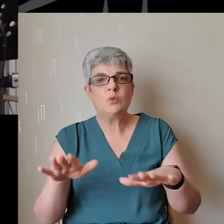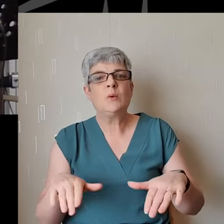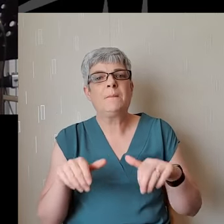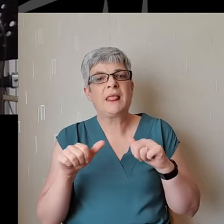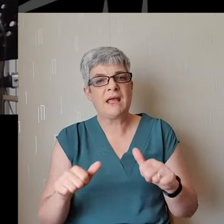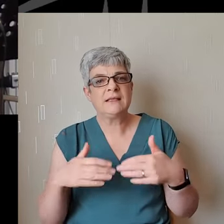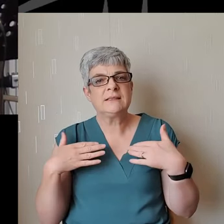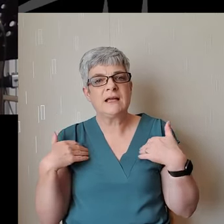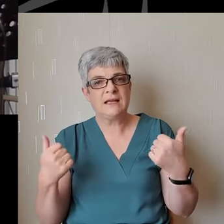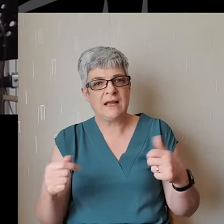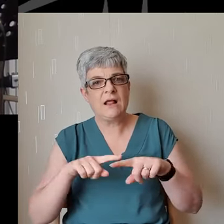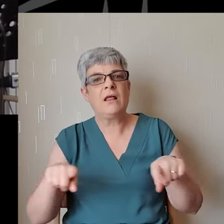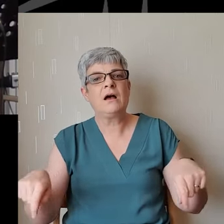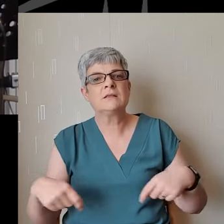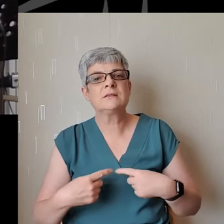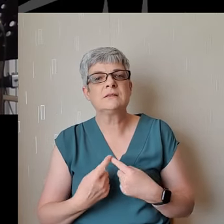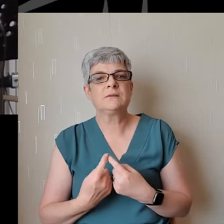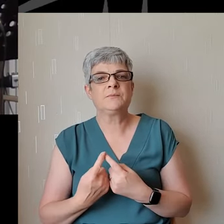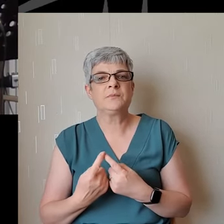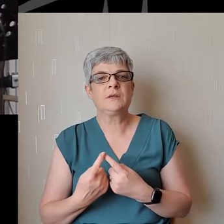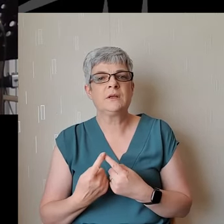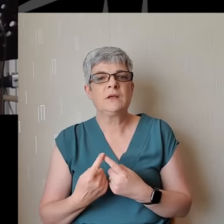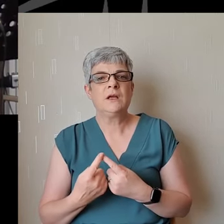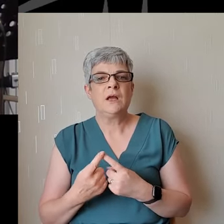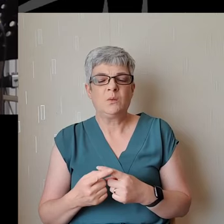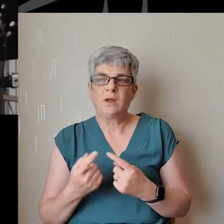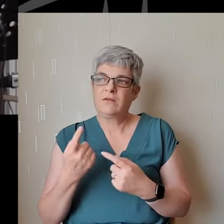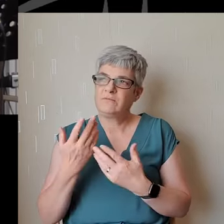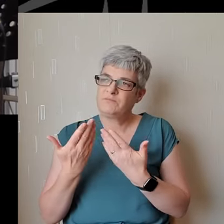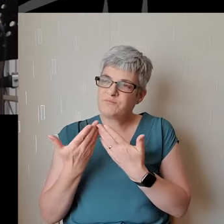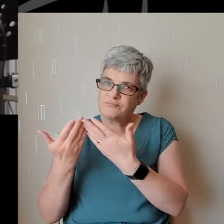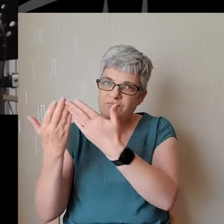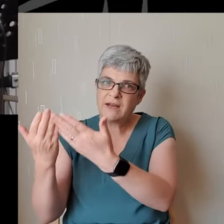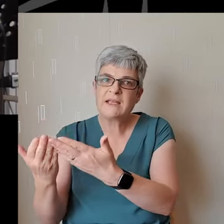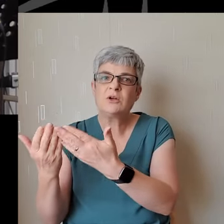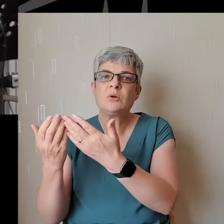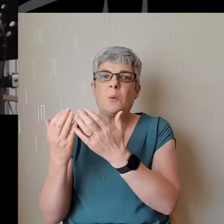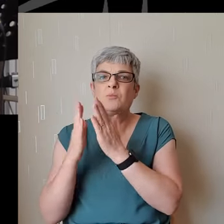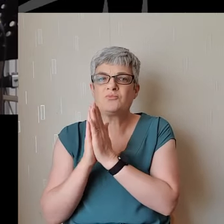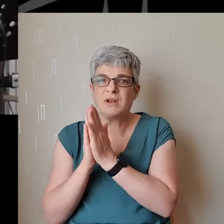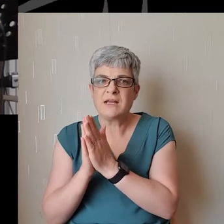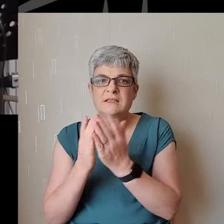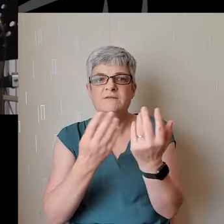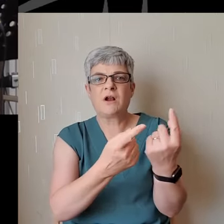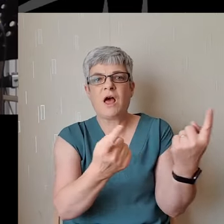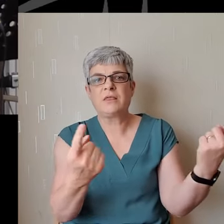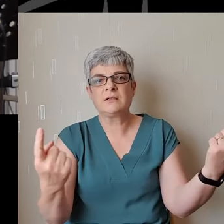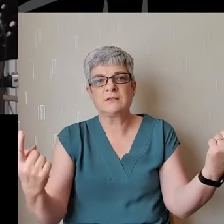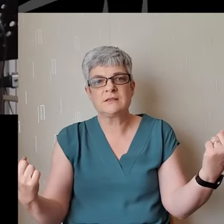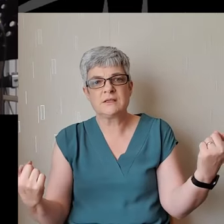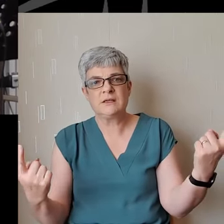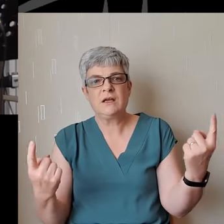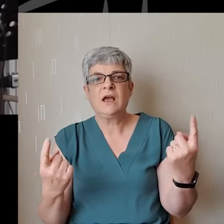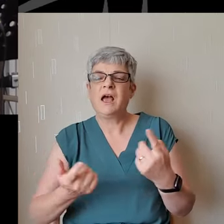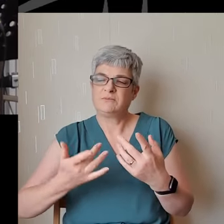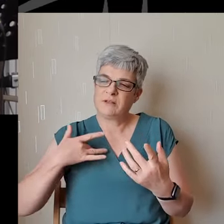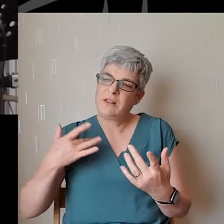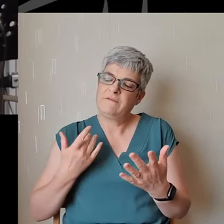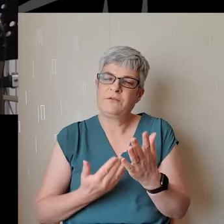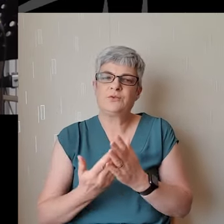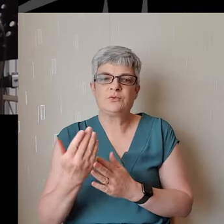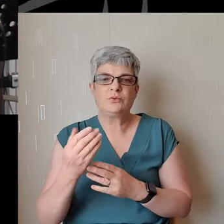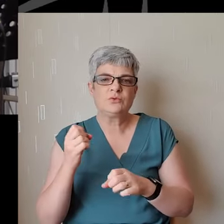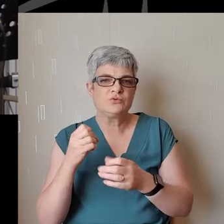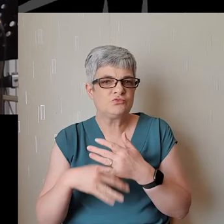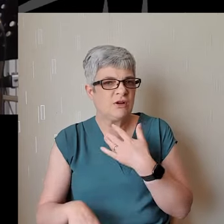and heal us. We bring before you our prayers for others, as we live through this